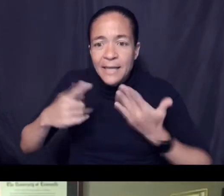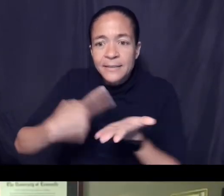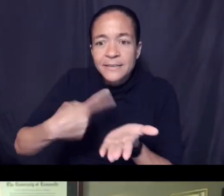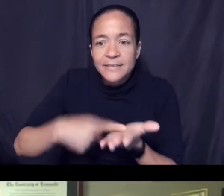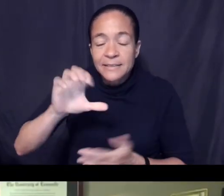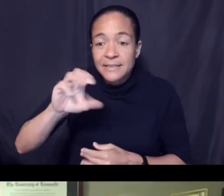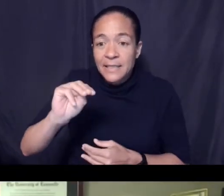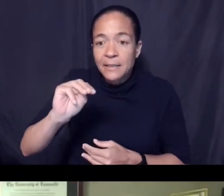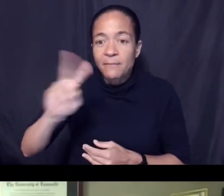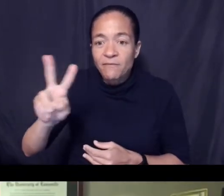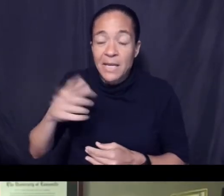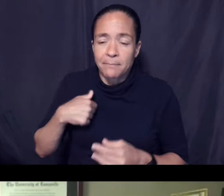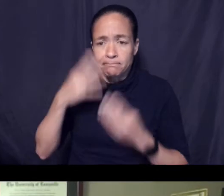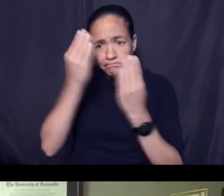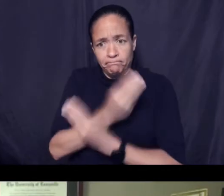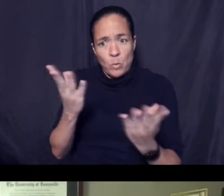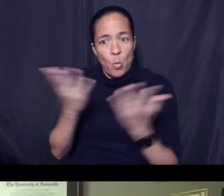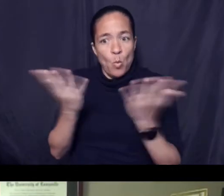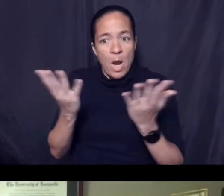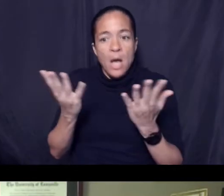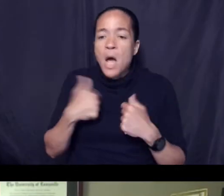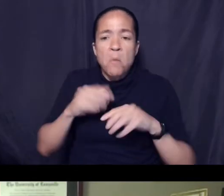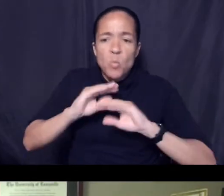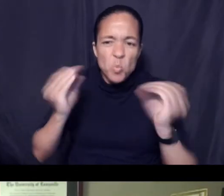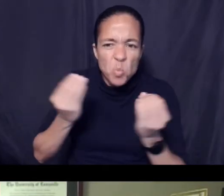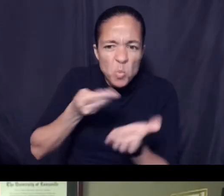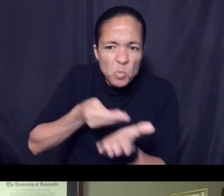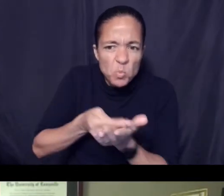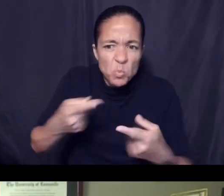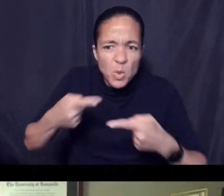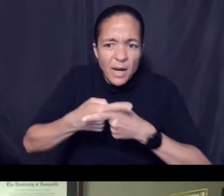In terms of disclosures, I have no financial conflicts of interest.